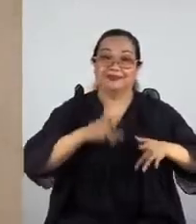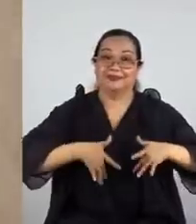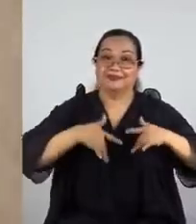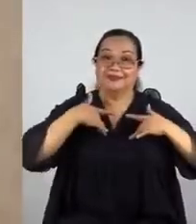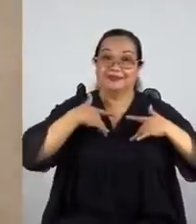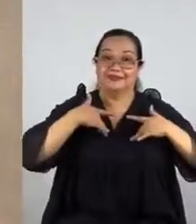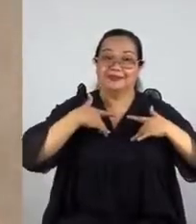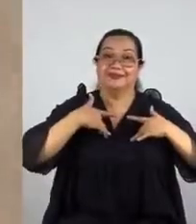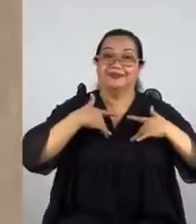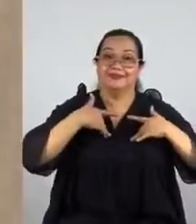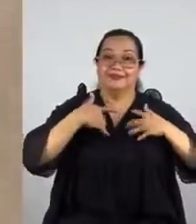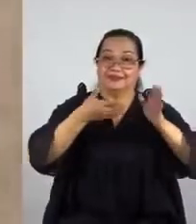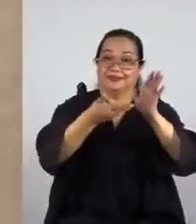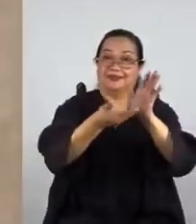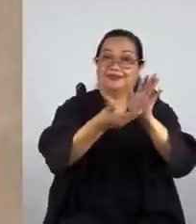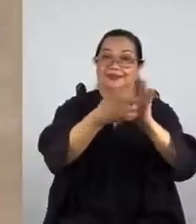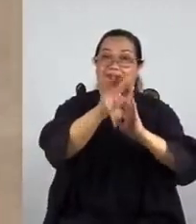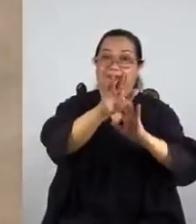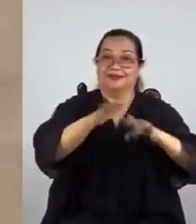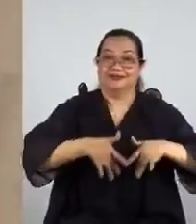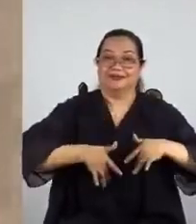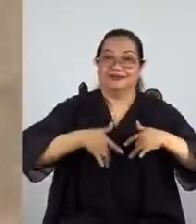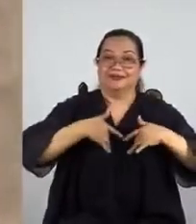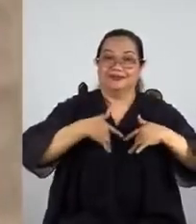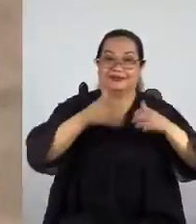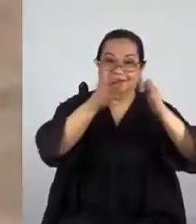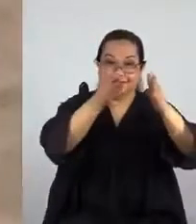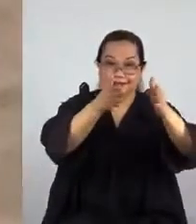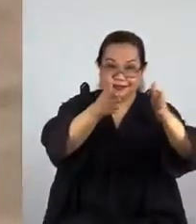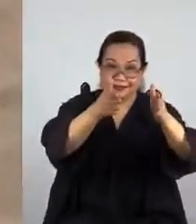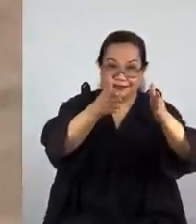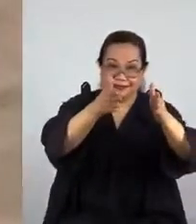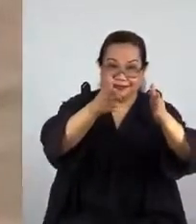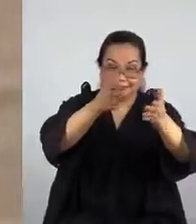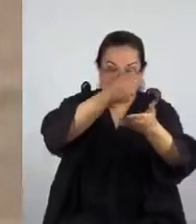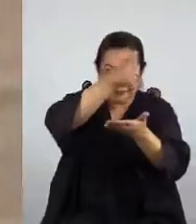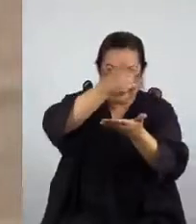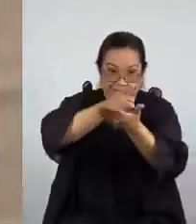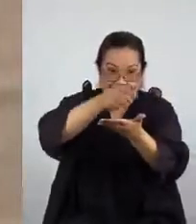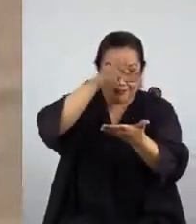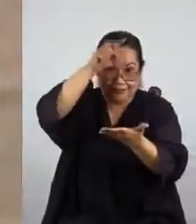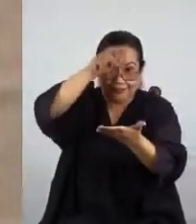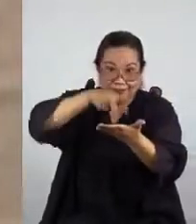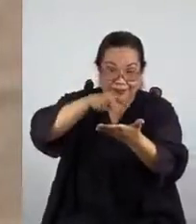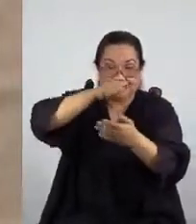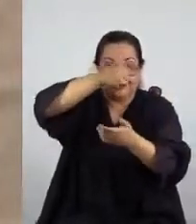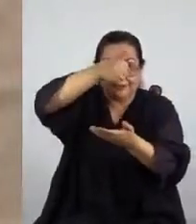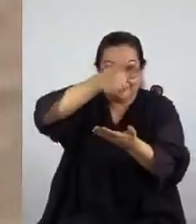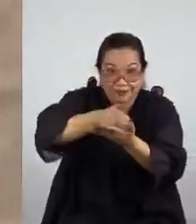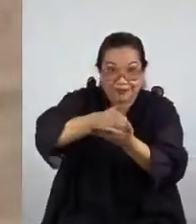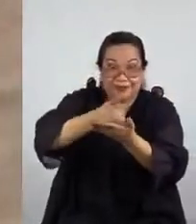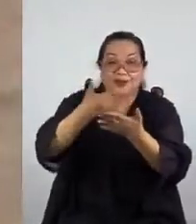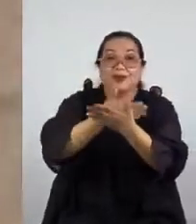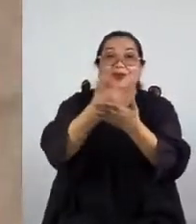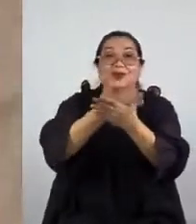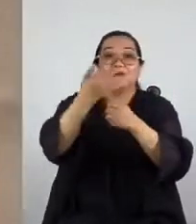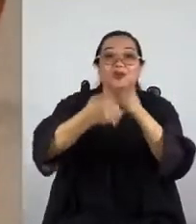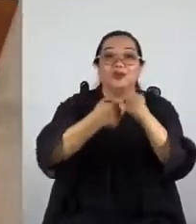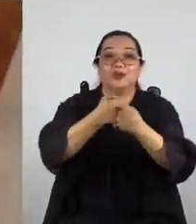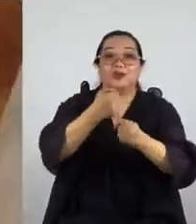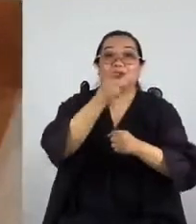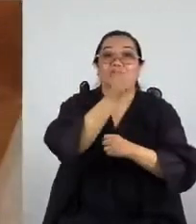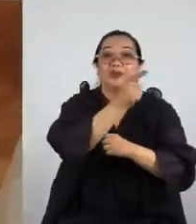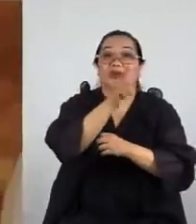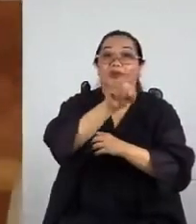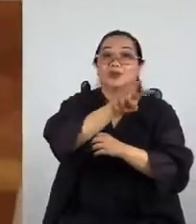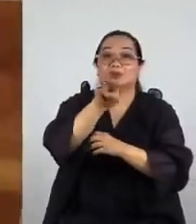set before you. It's set before you. It's right in front of you. This new year is right in front of us. Your life ahead